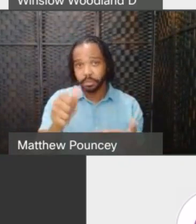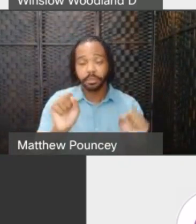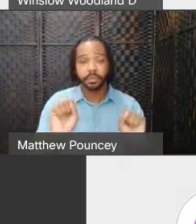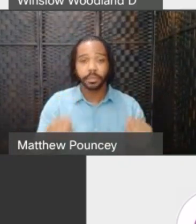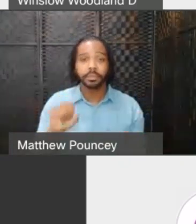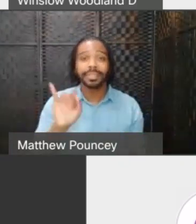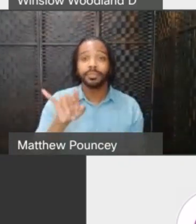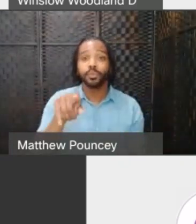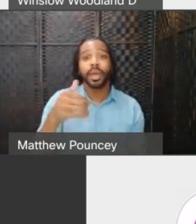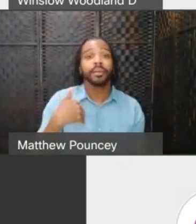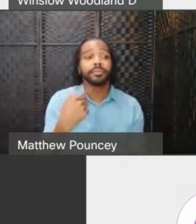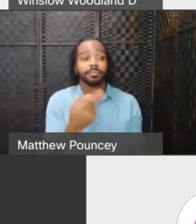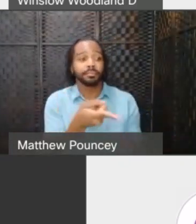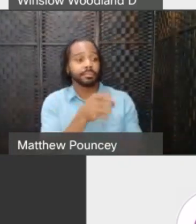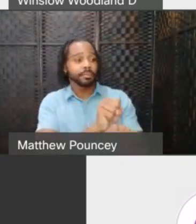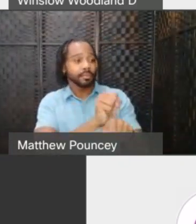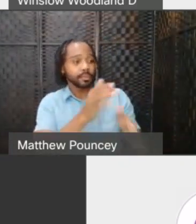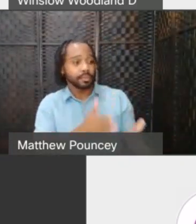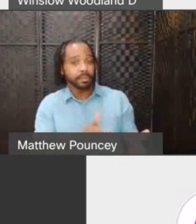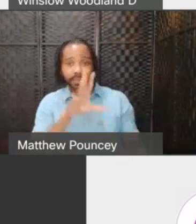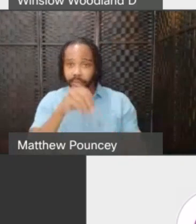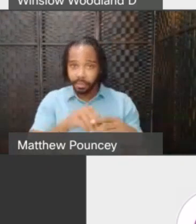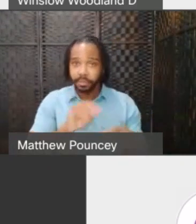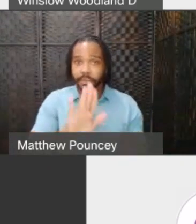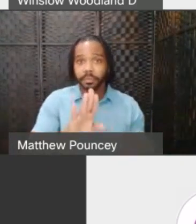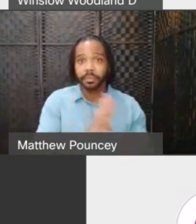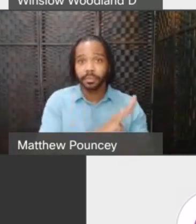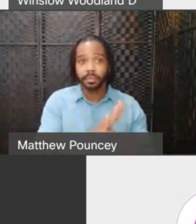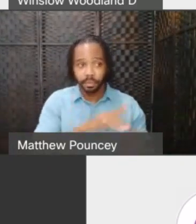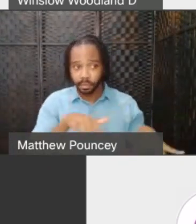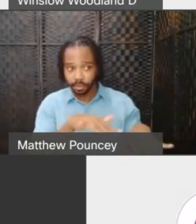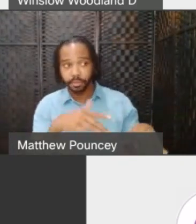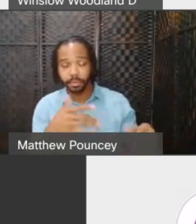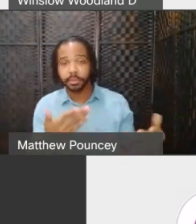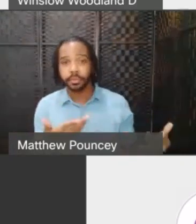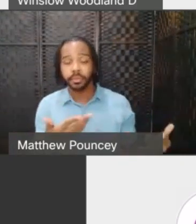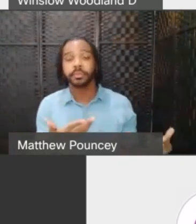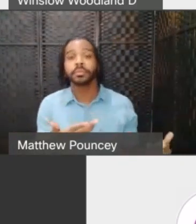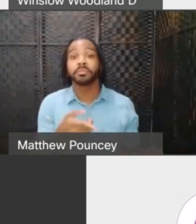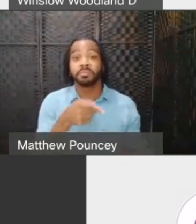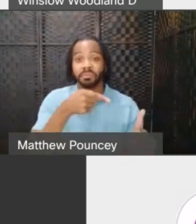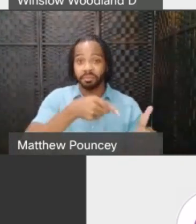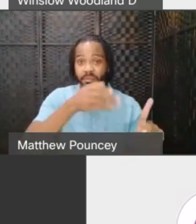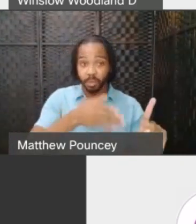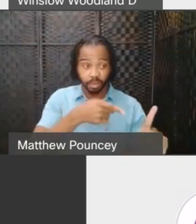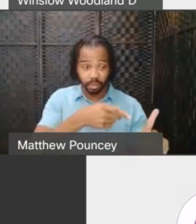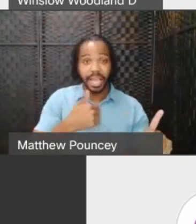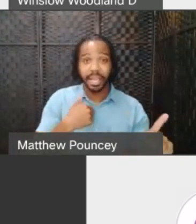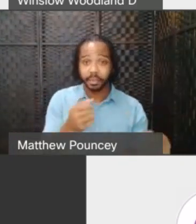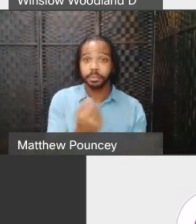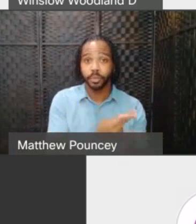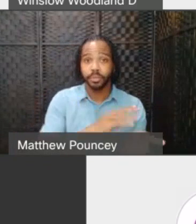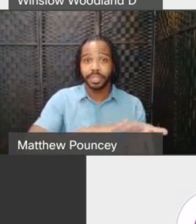have someone that is working in your facility that has an approved